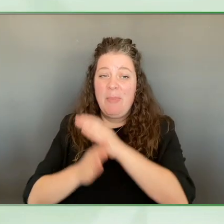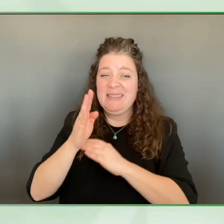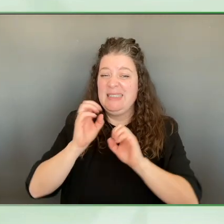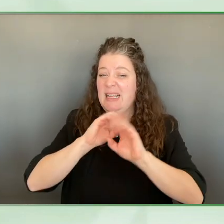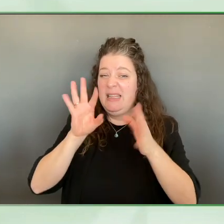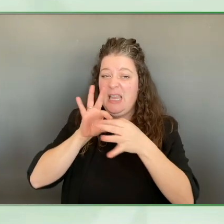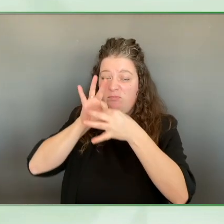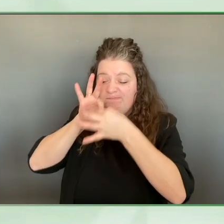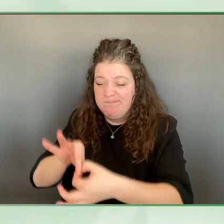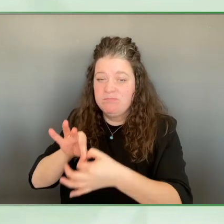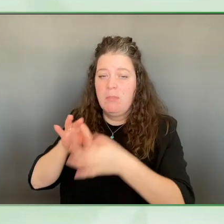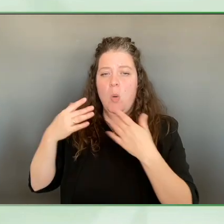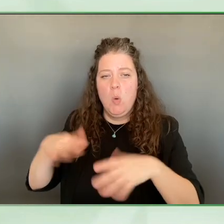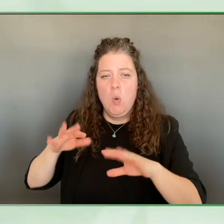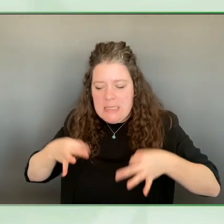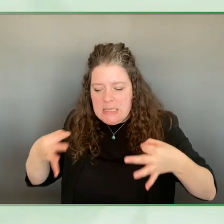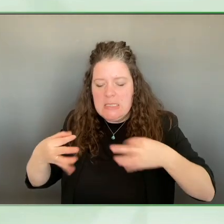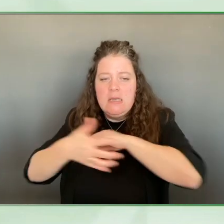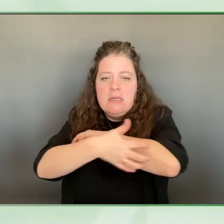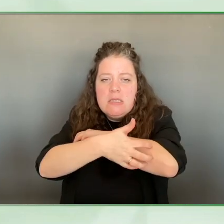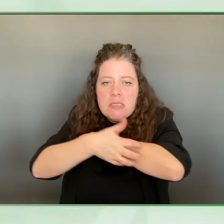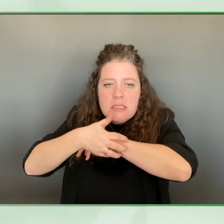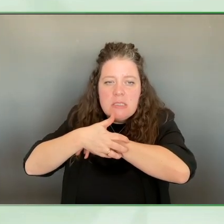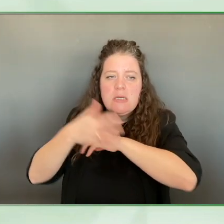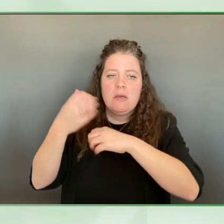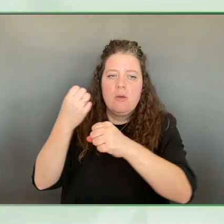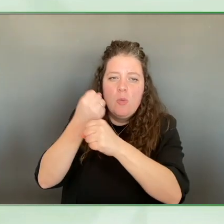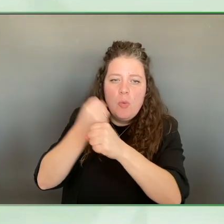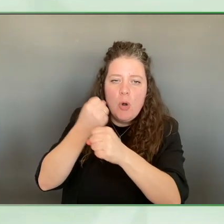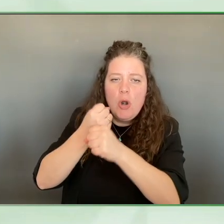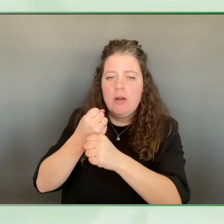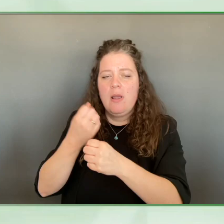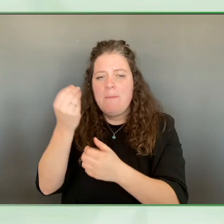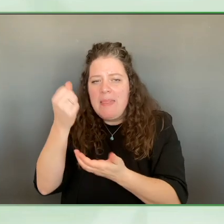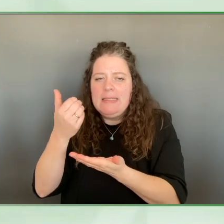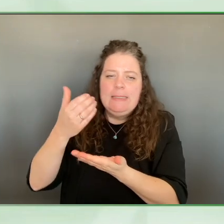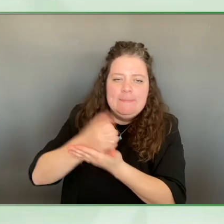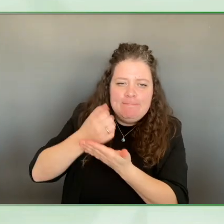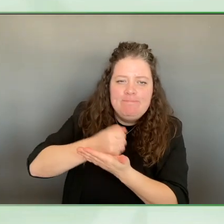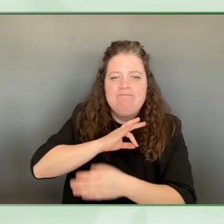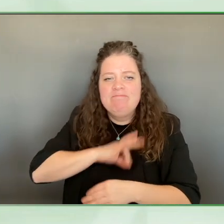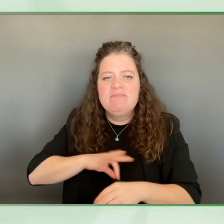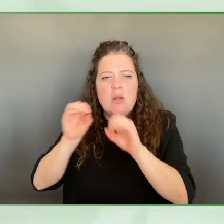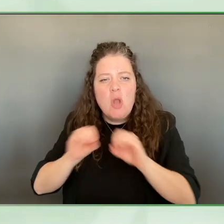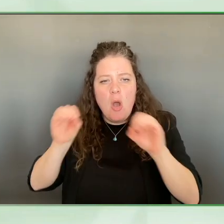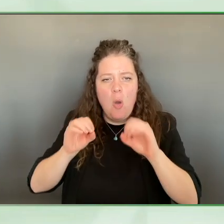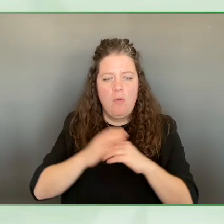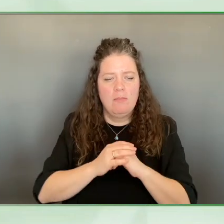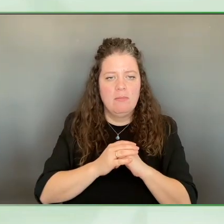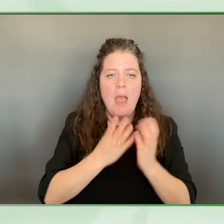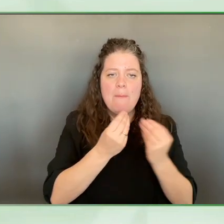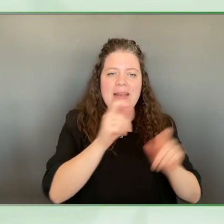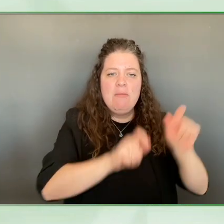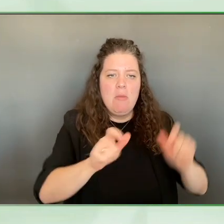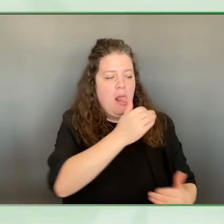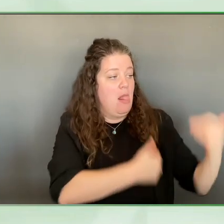need to, many people say me like, you should export, you should export. Yeah, I